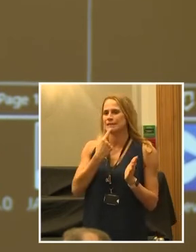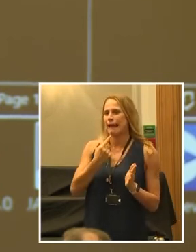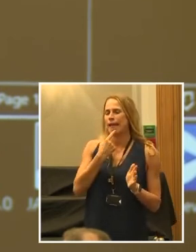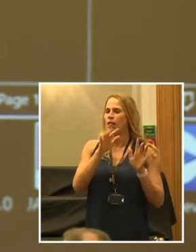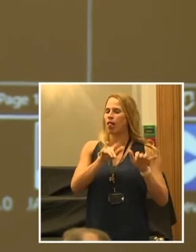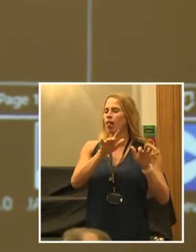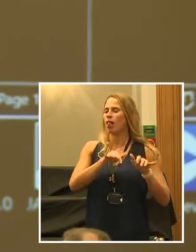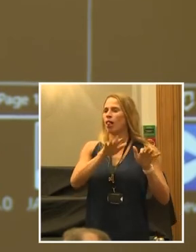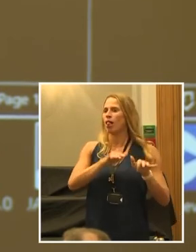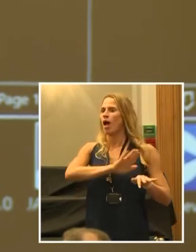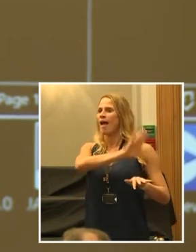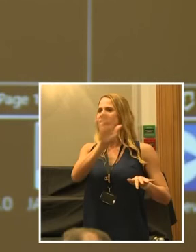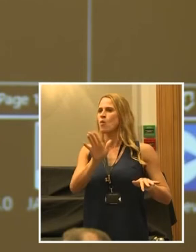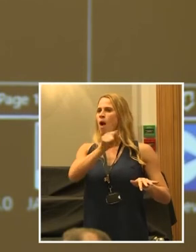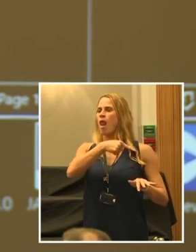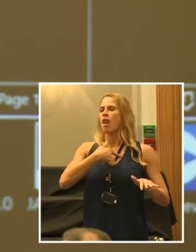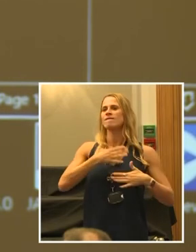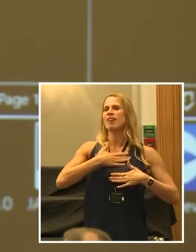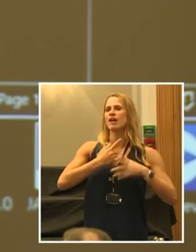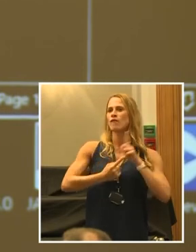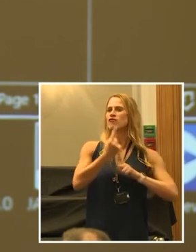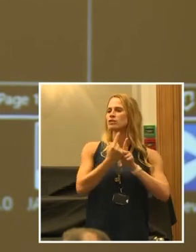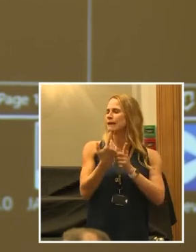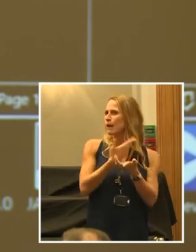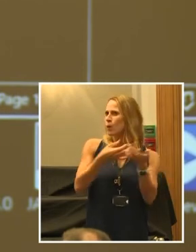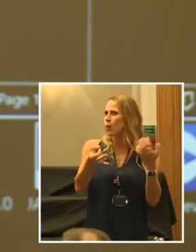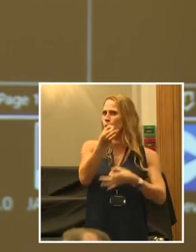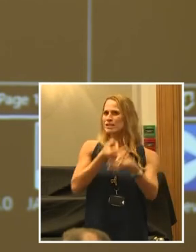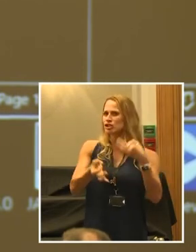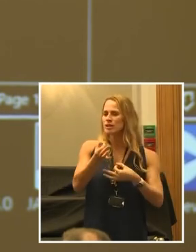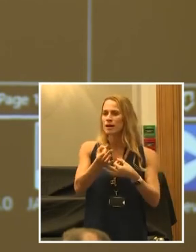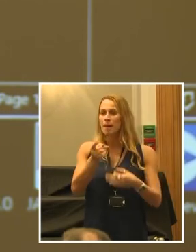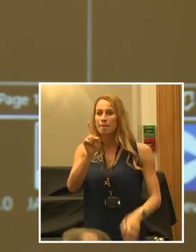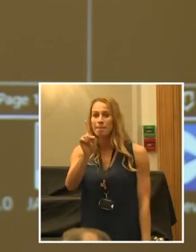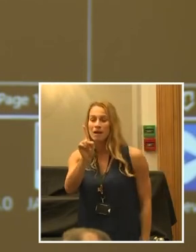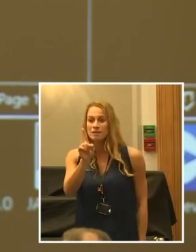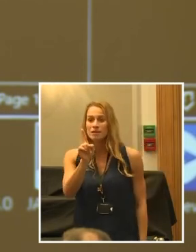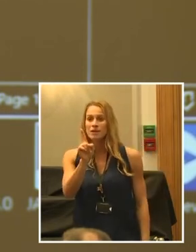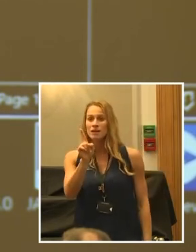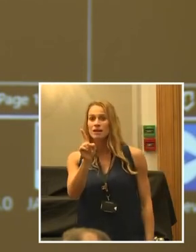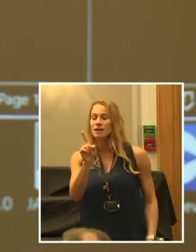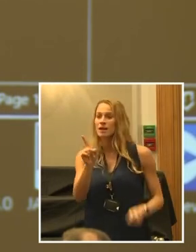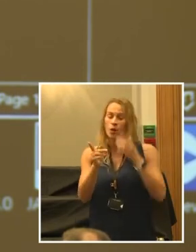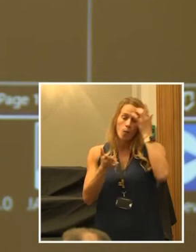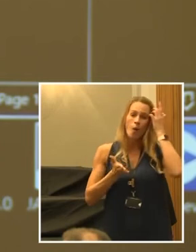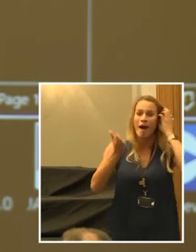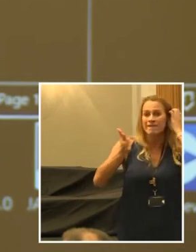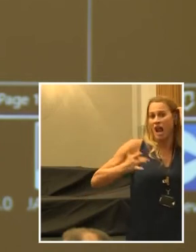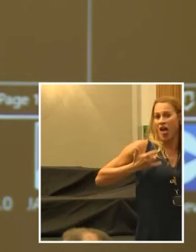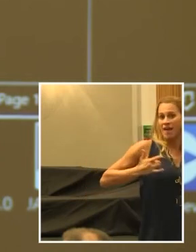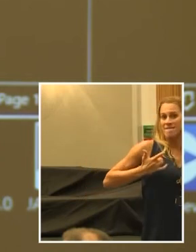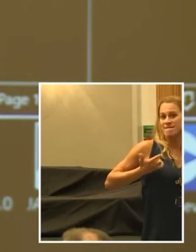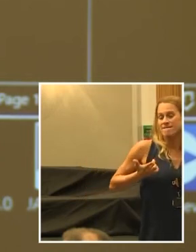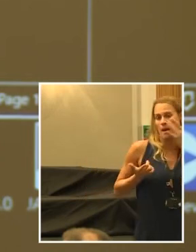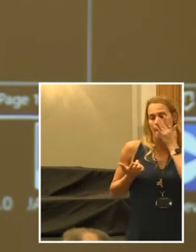great questions. But imagine you're out and about. I'm just gonna give you a lifestyle experience. I use my phone with the same principle